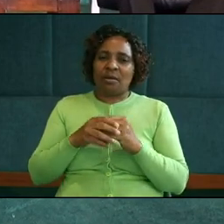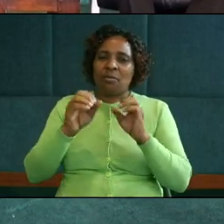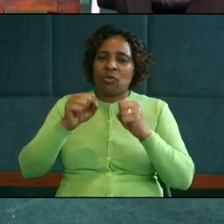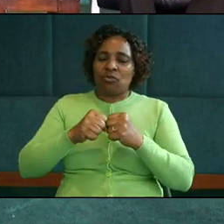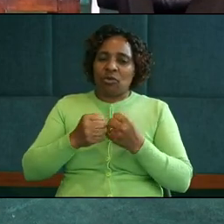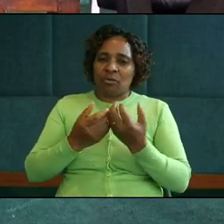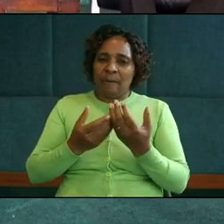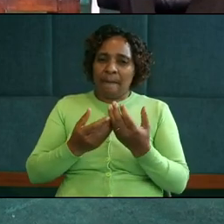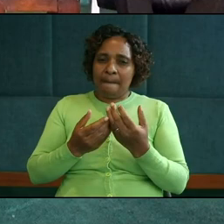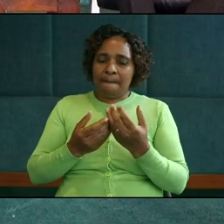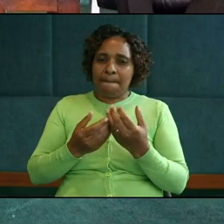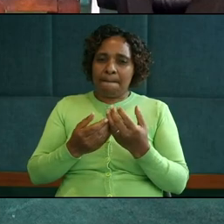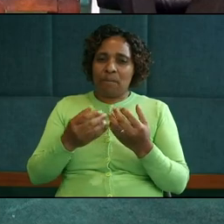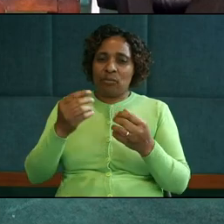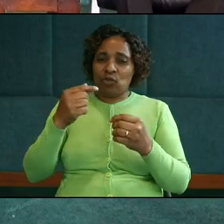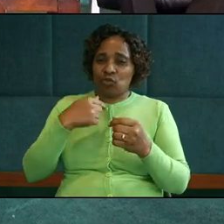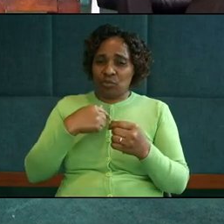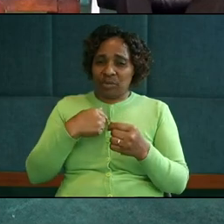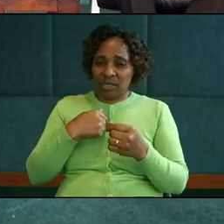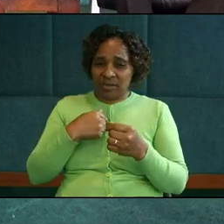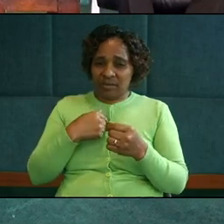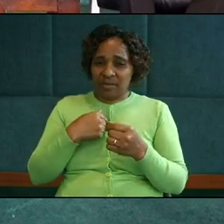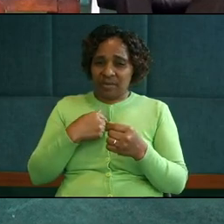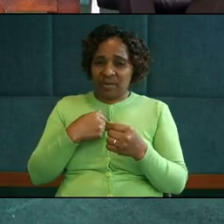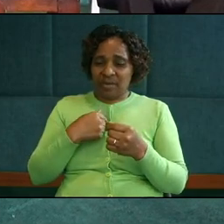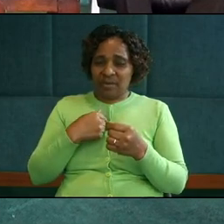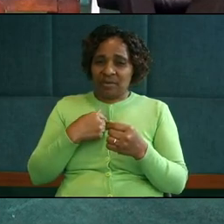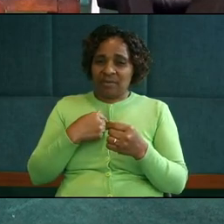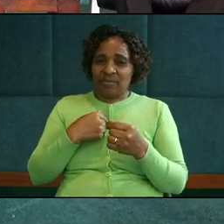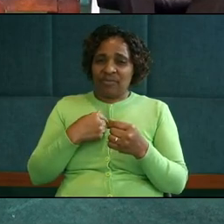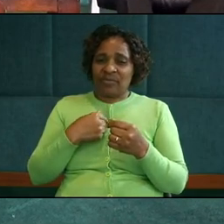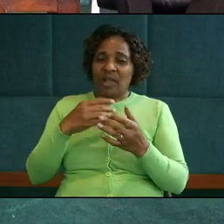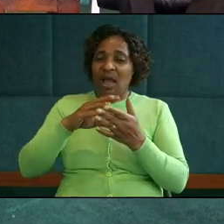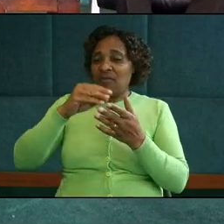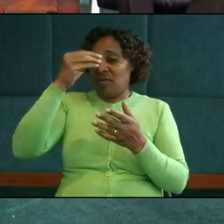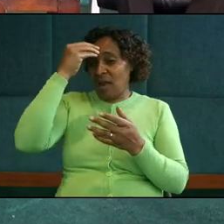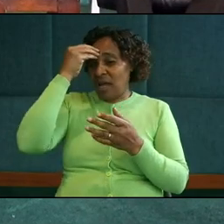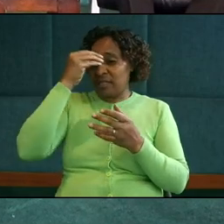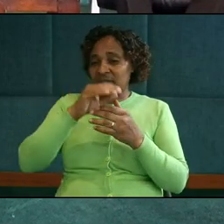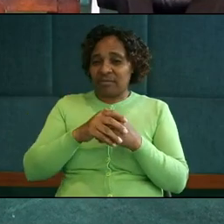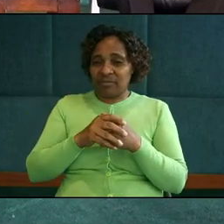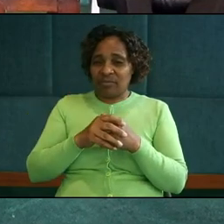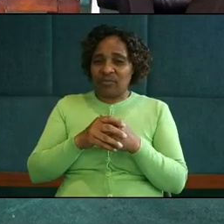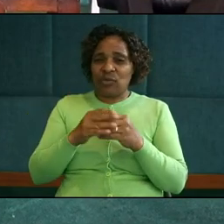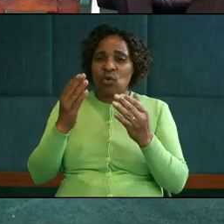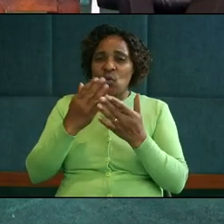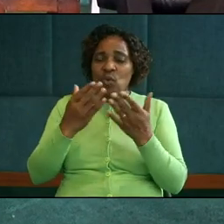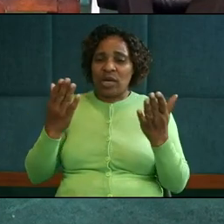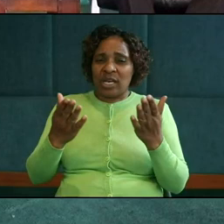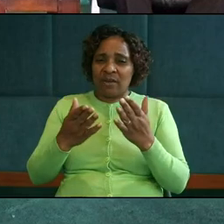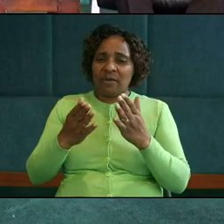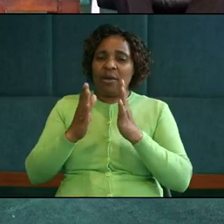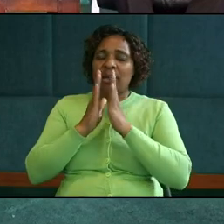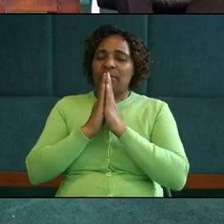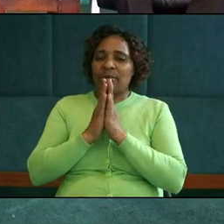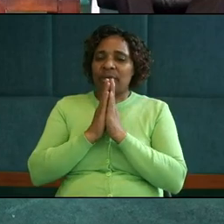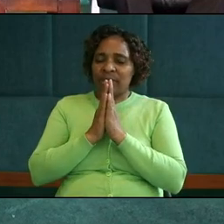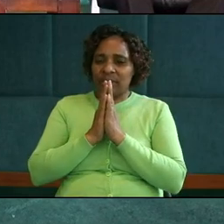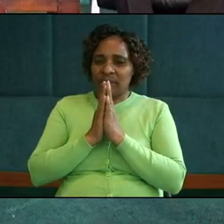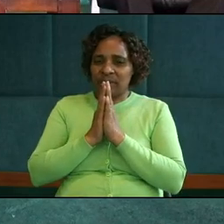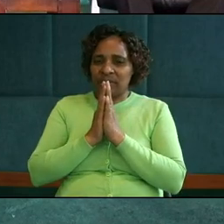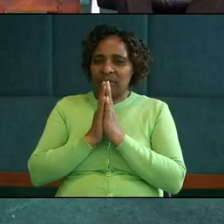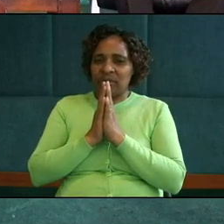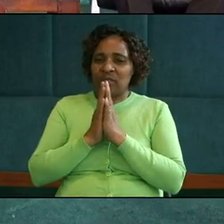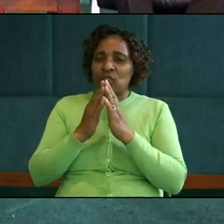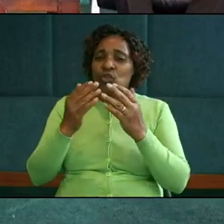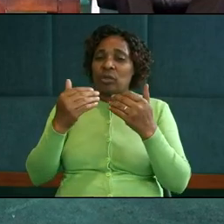Seth. To me, I learned that whenever you pray, you